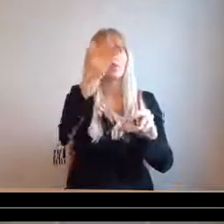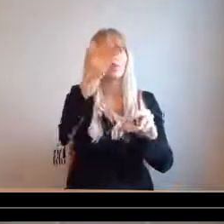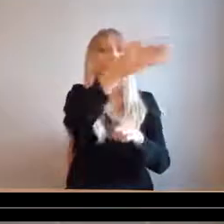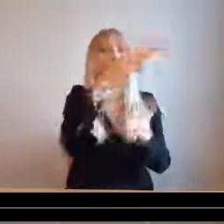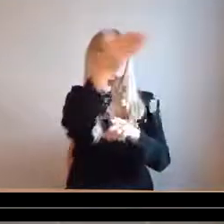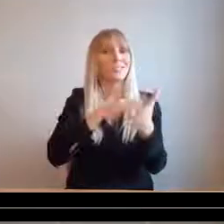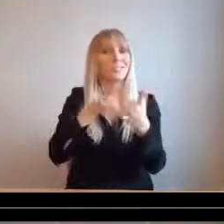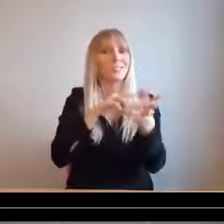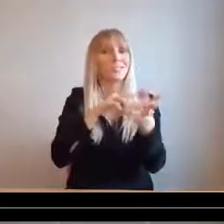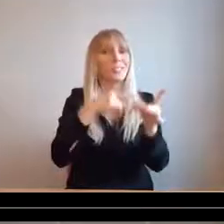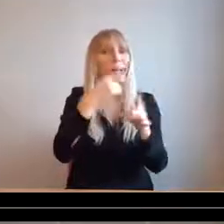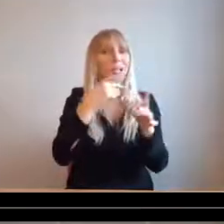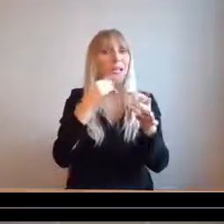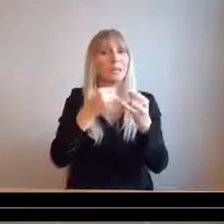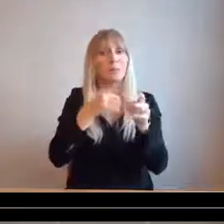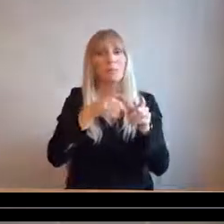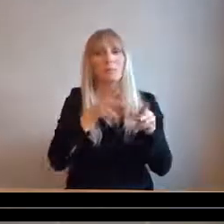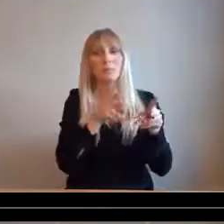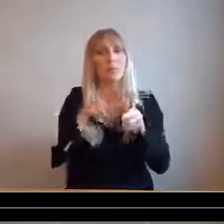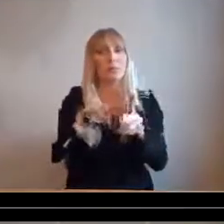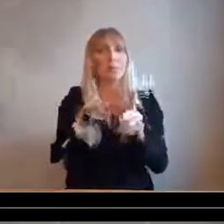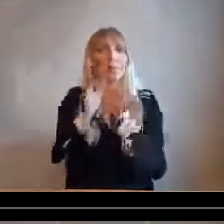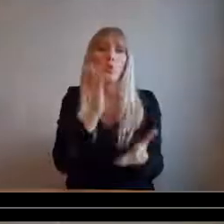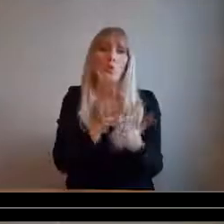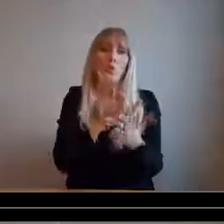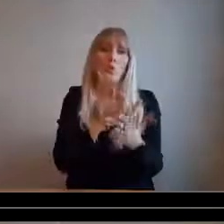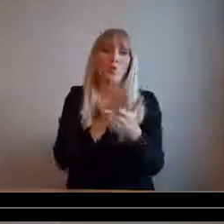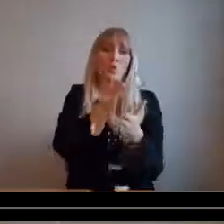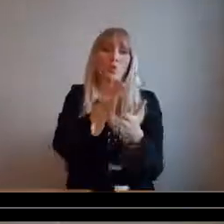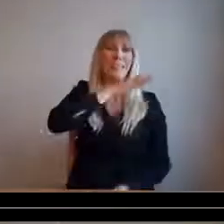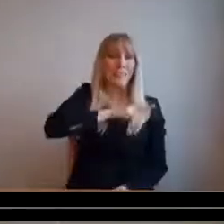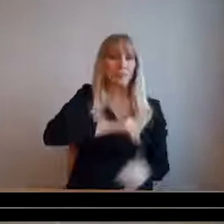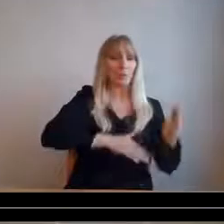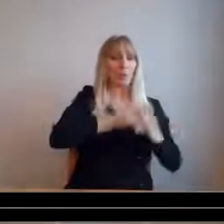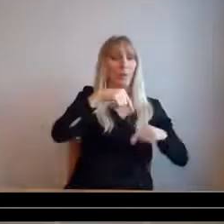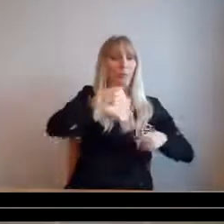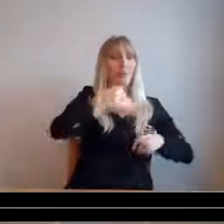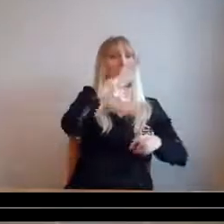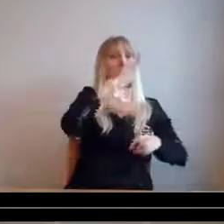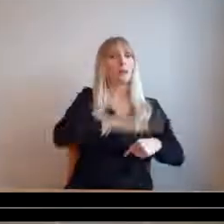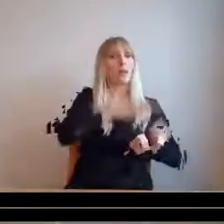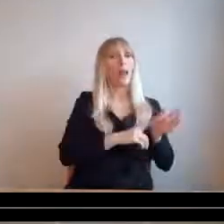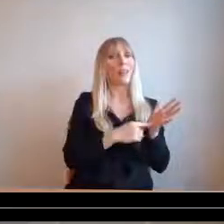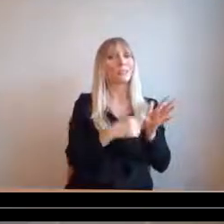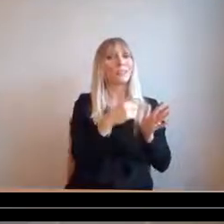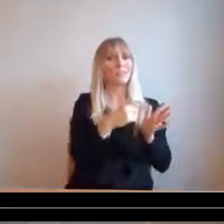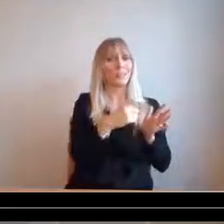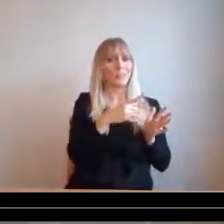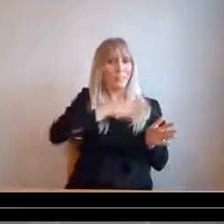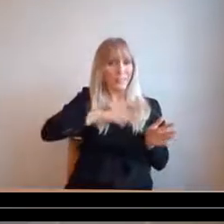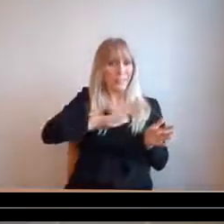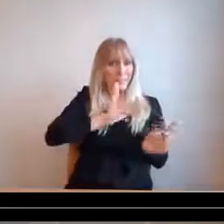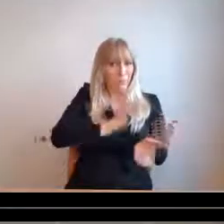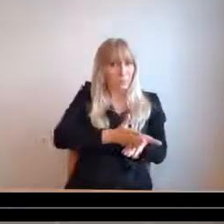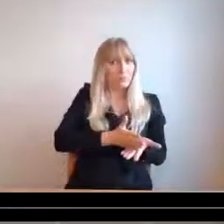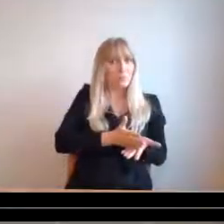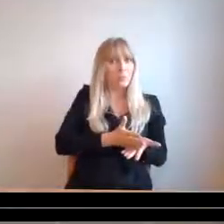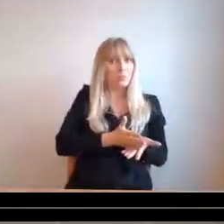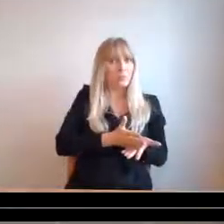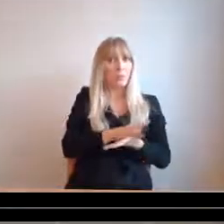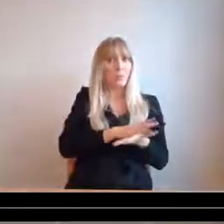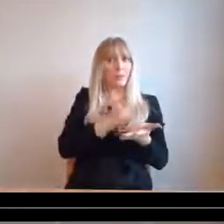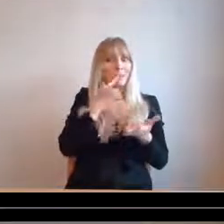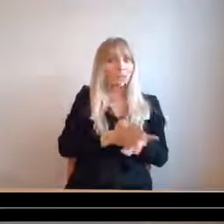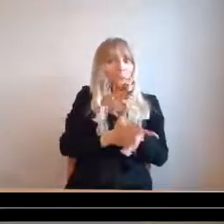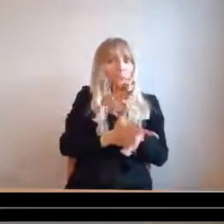COVID, there's still a very strong business case for building the Lower Thames crossing, which of course will almost double road capacity